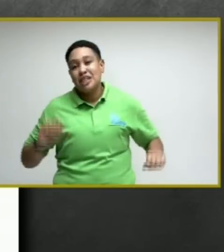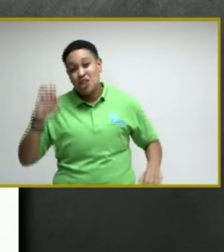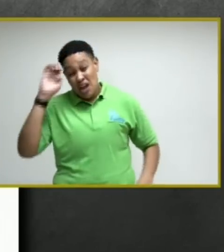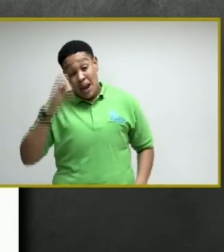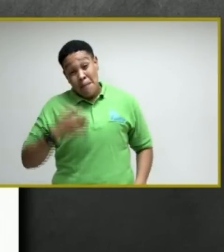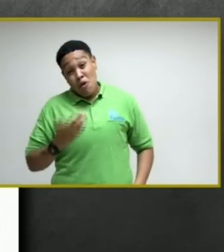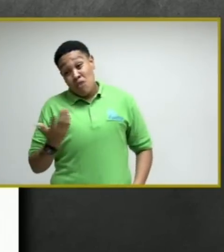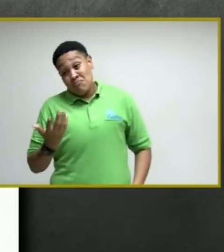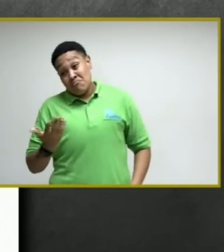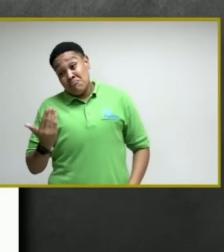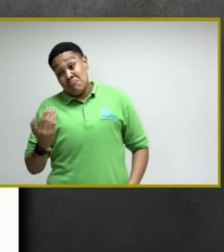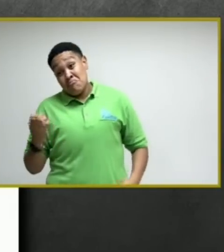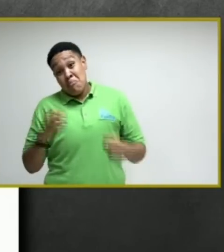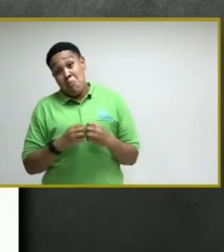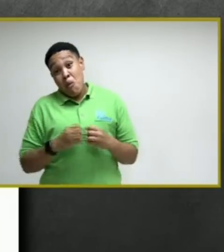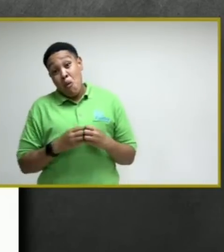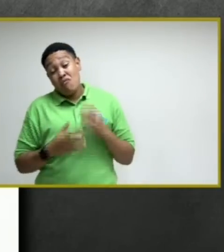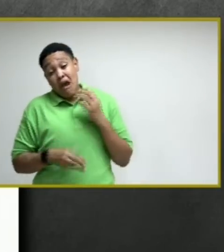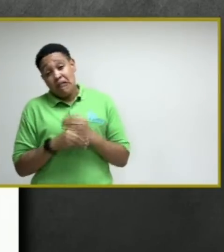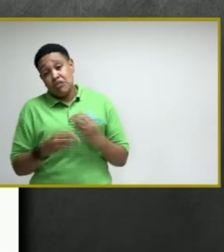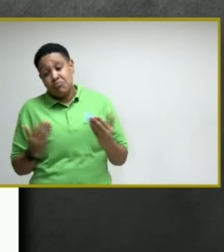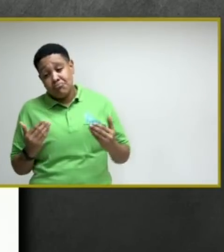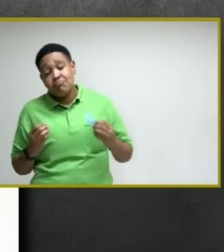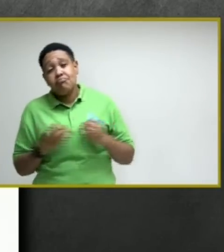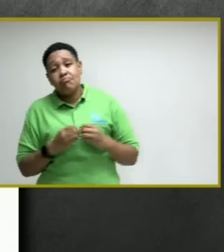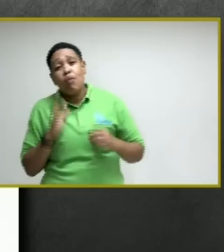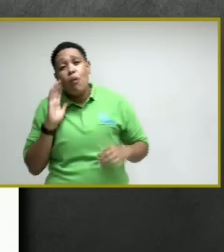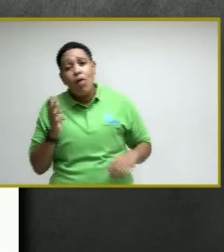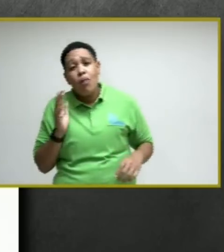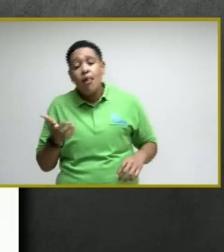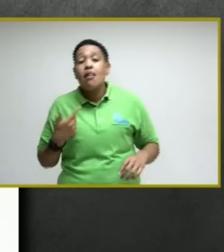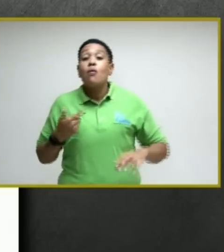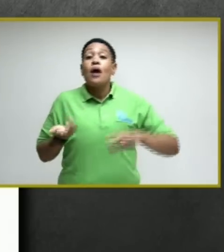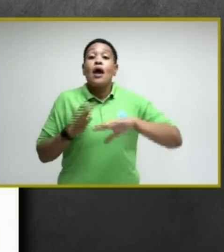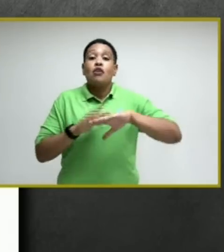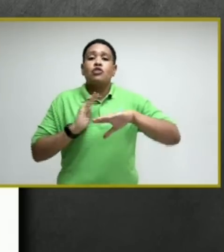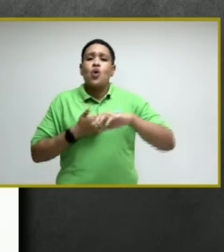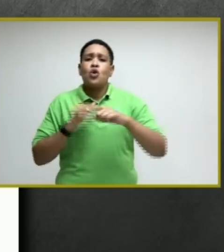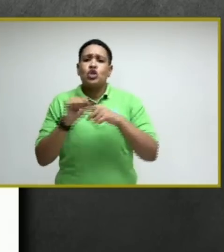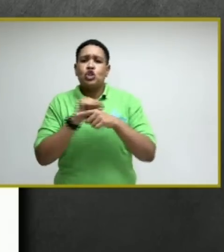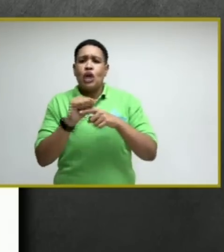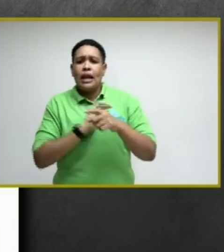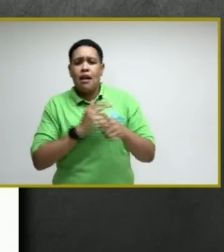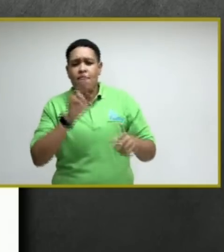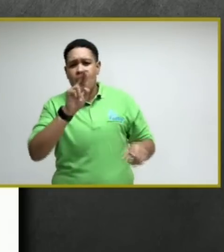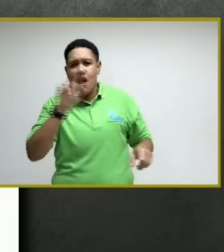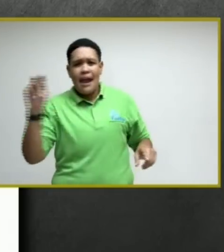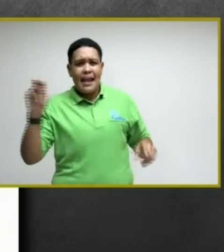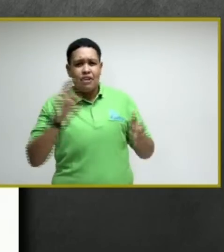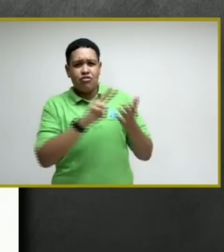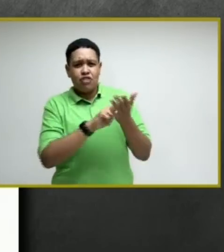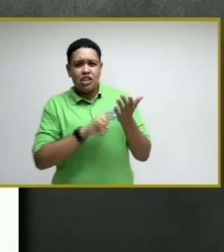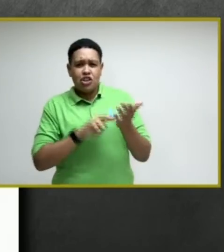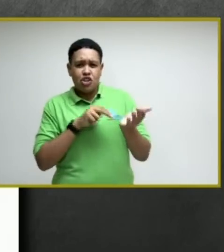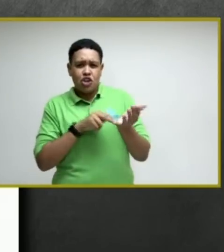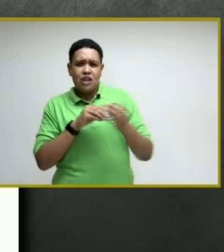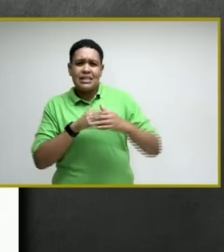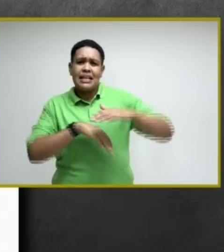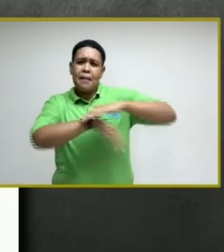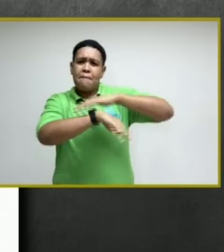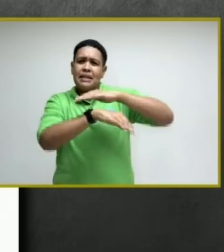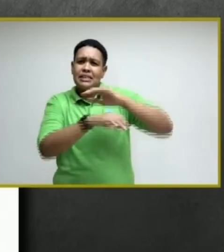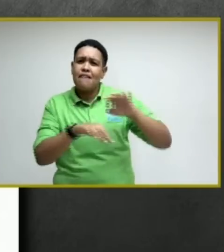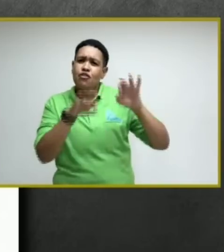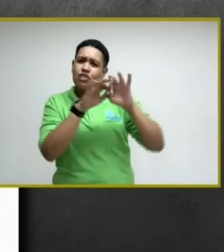employ additional persons. We have also increased our training of our registered nurses in the basics of critical